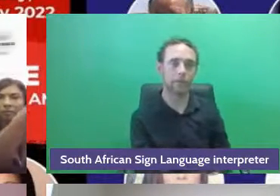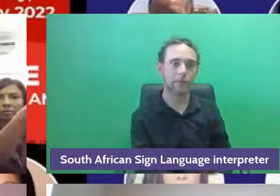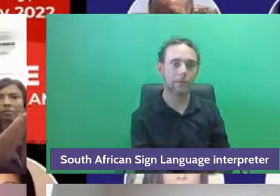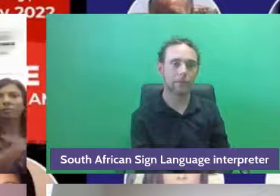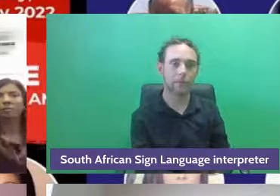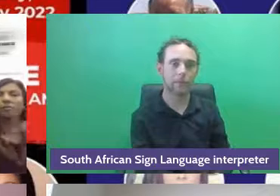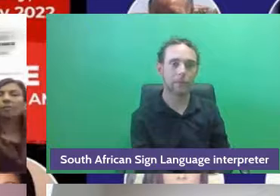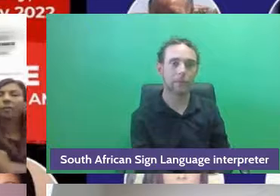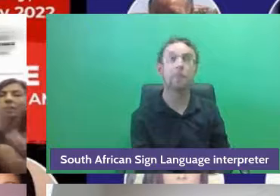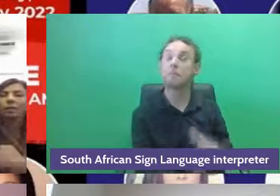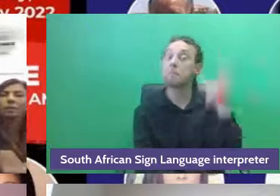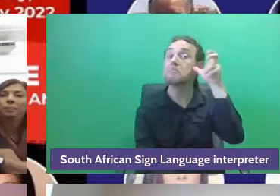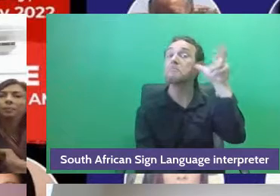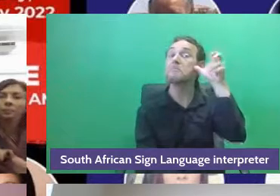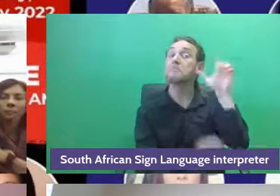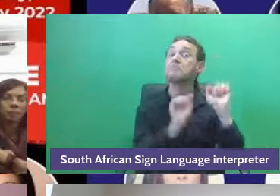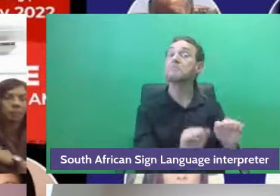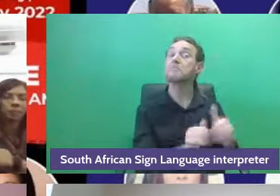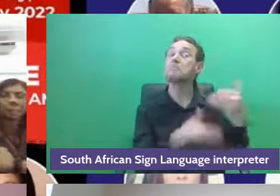Yes, we can still hear you, Tato.